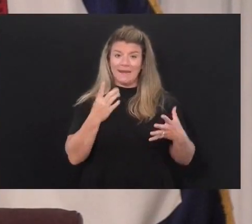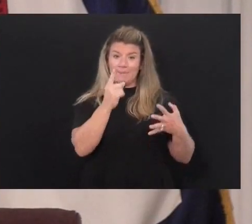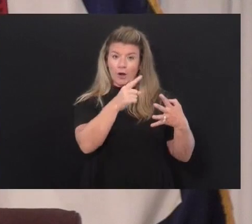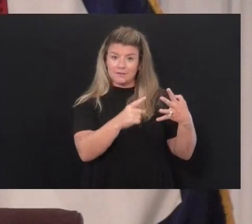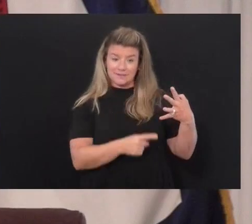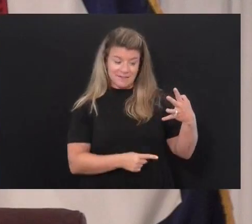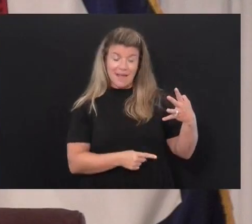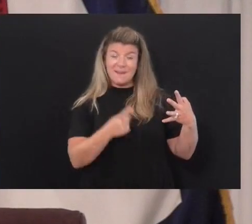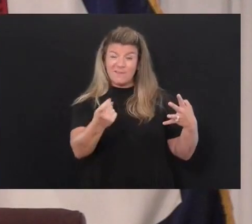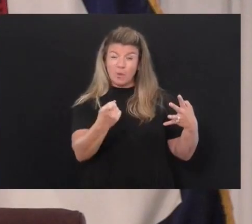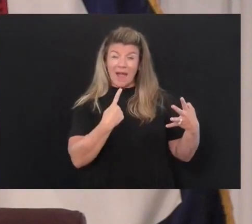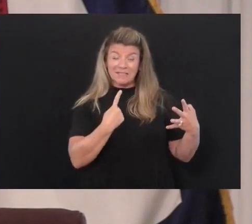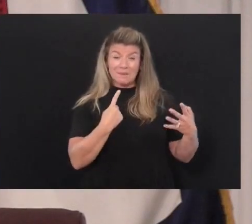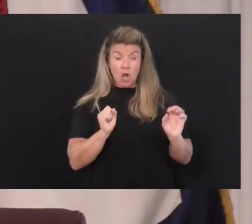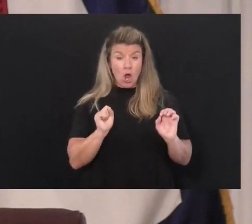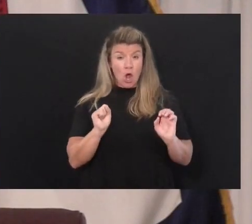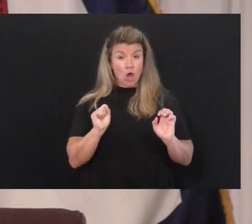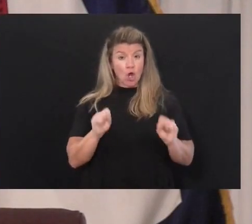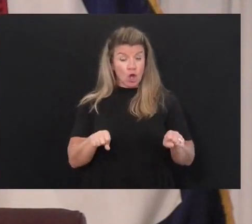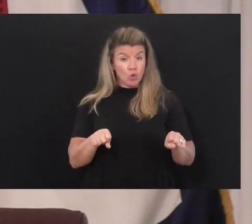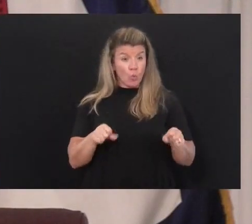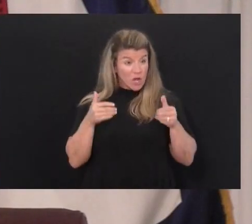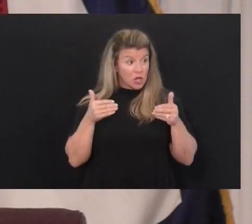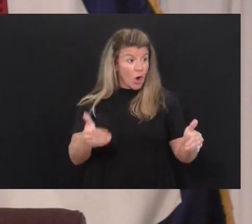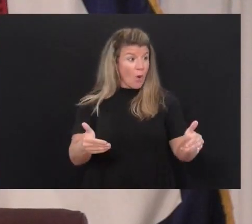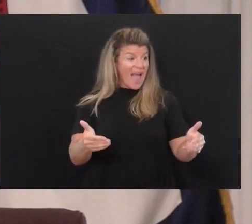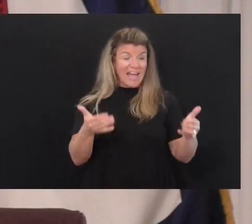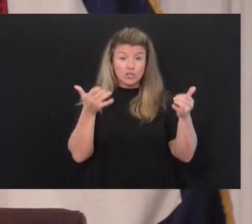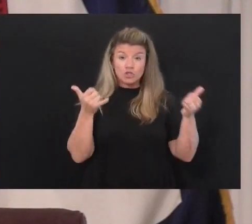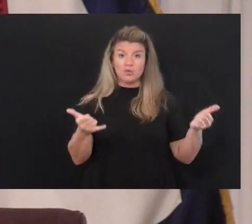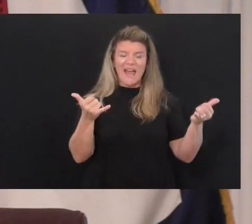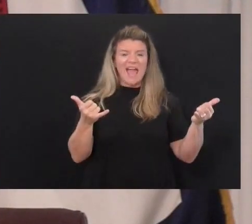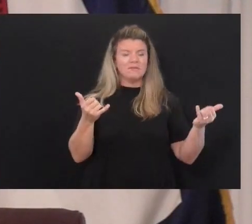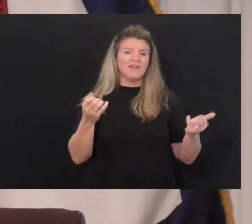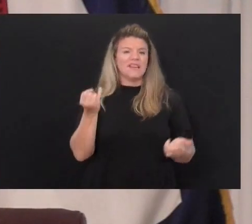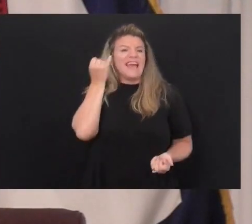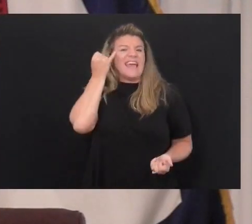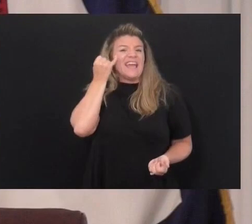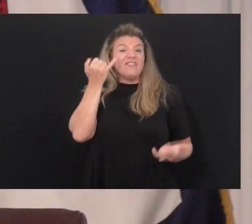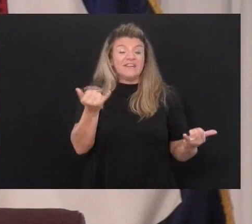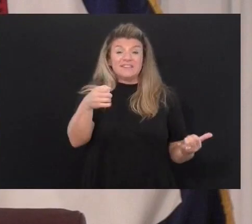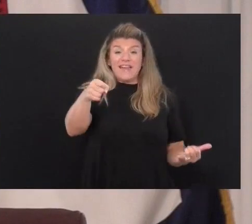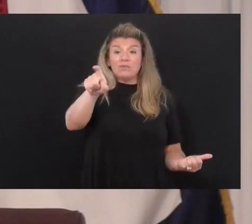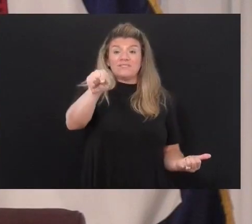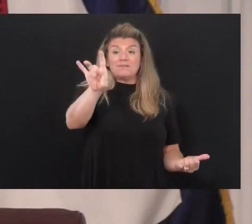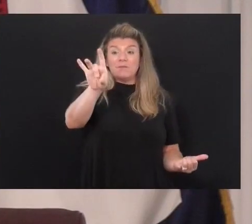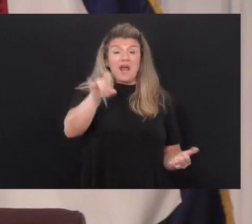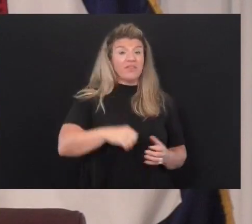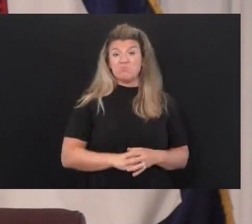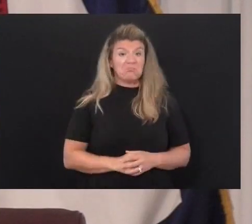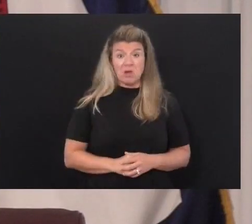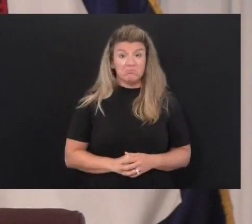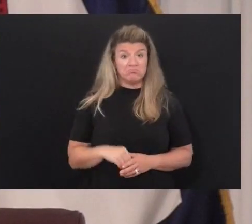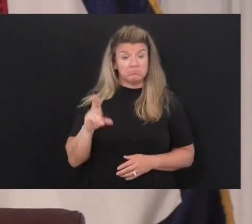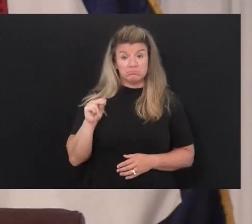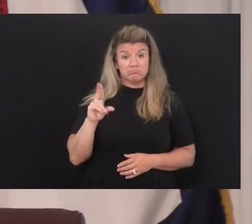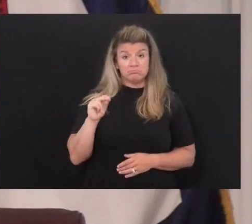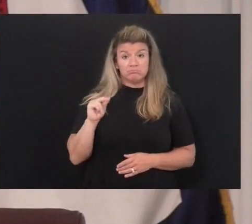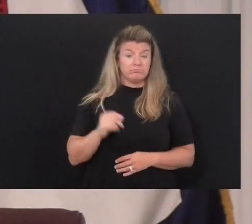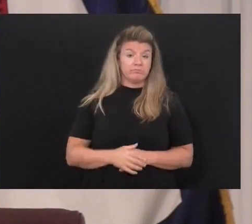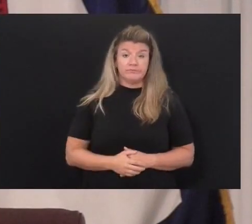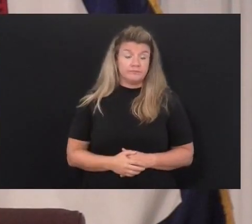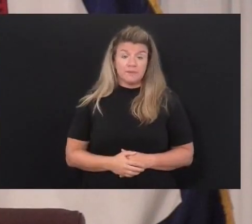I would just be curious, what's the harm in having a special session, considering that last year we were in special session for more than